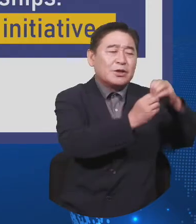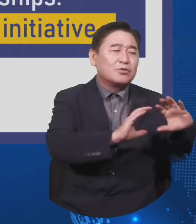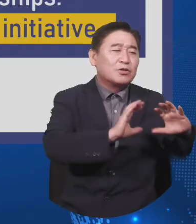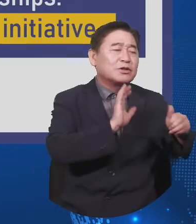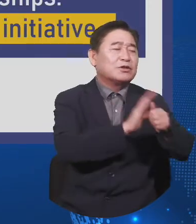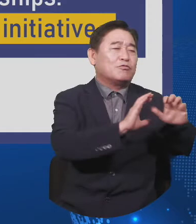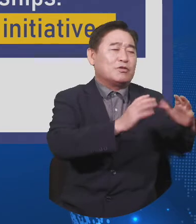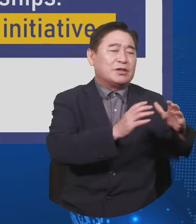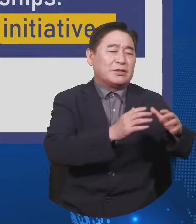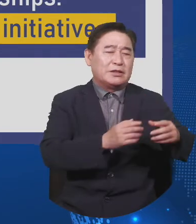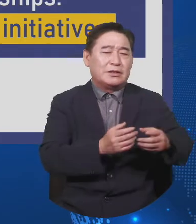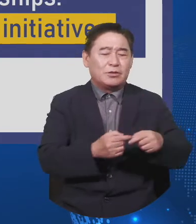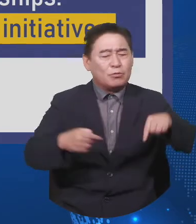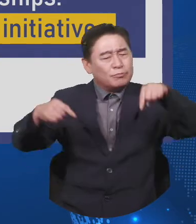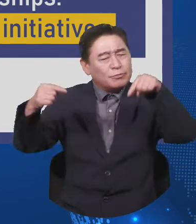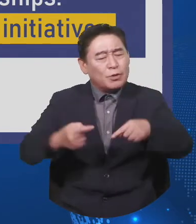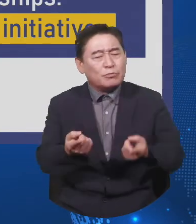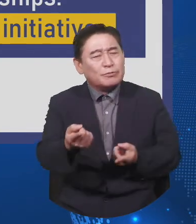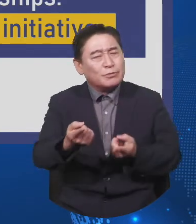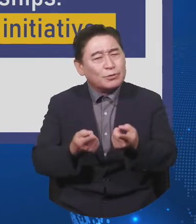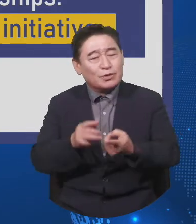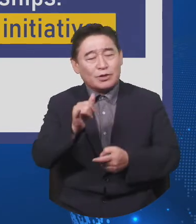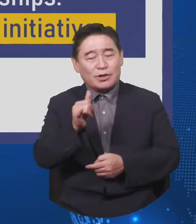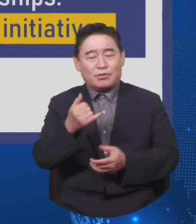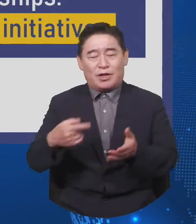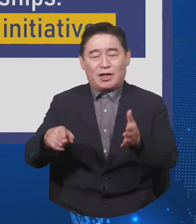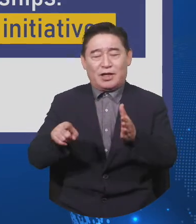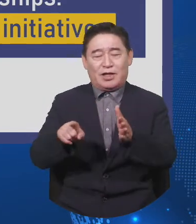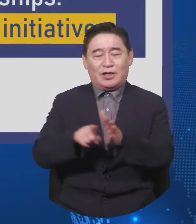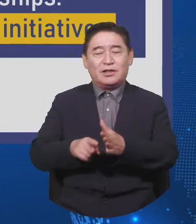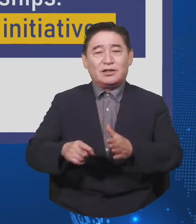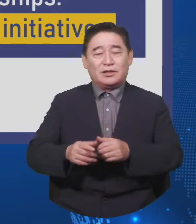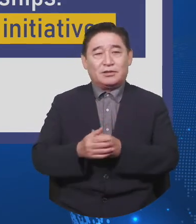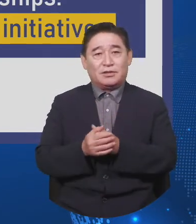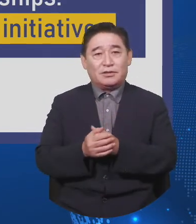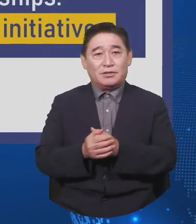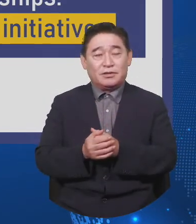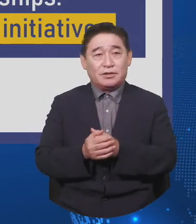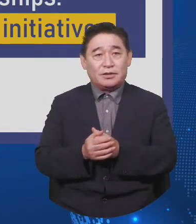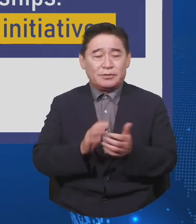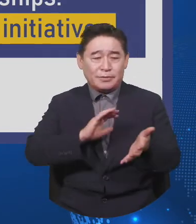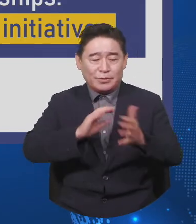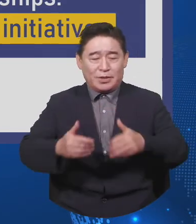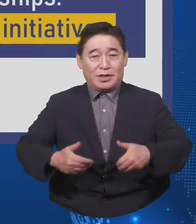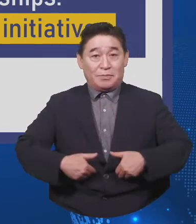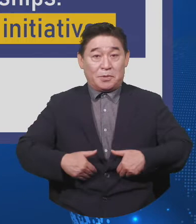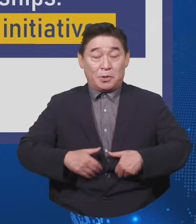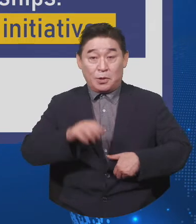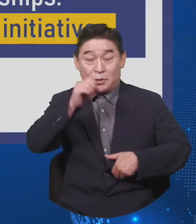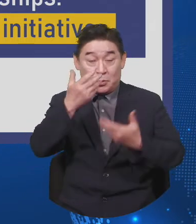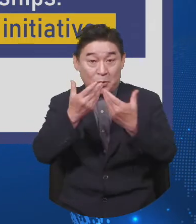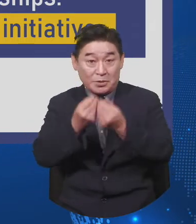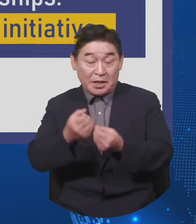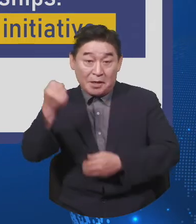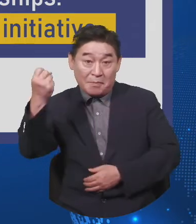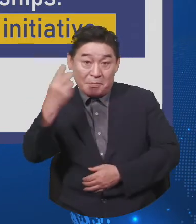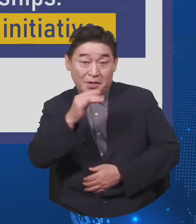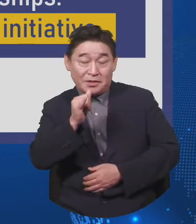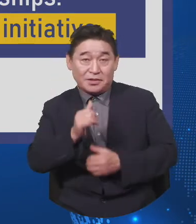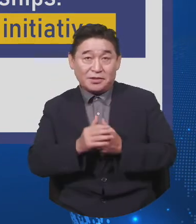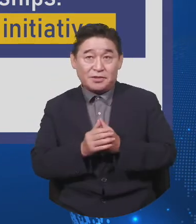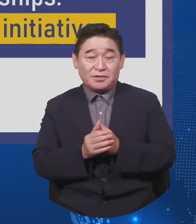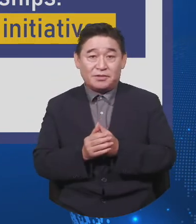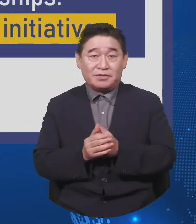We have good examples, and we have to learn from innovative multi-stakeholder